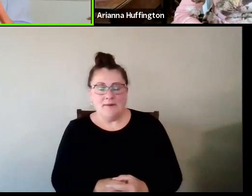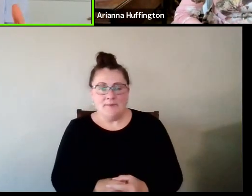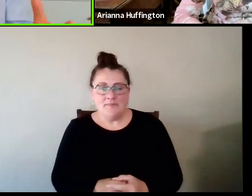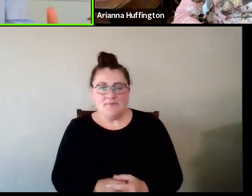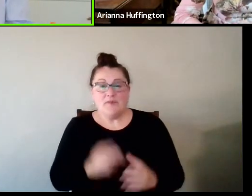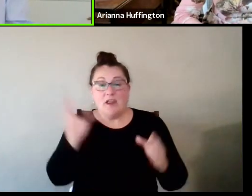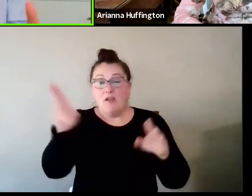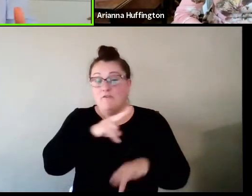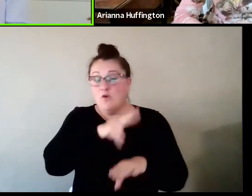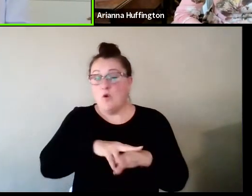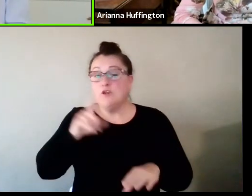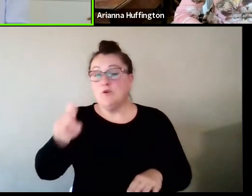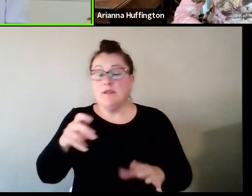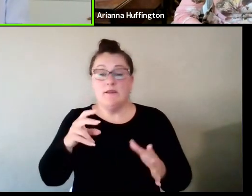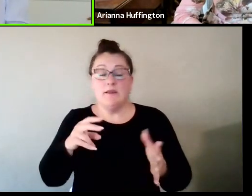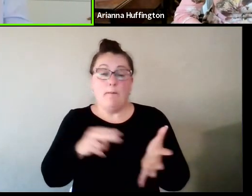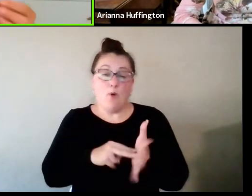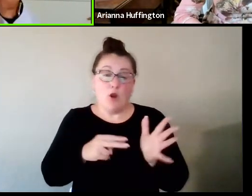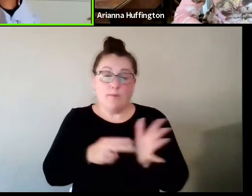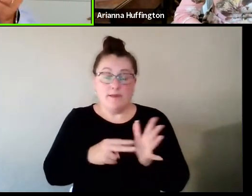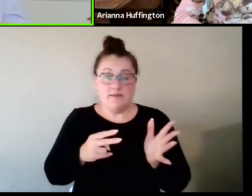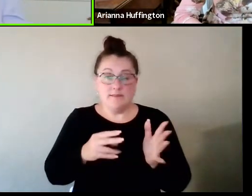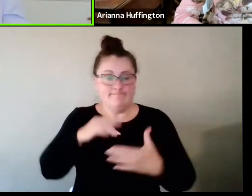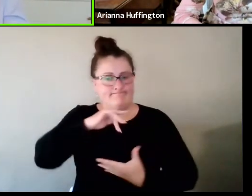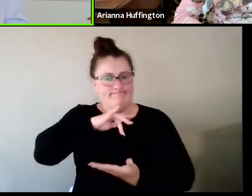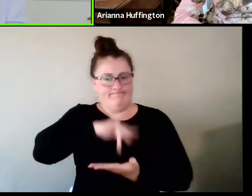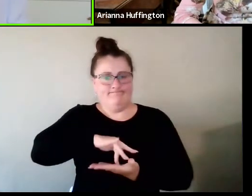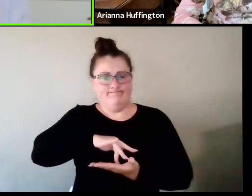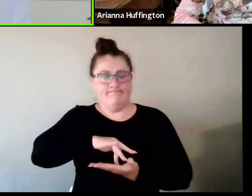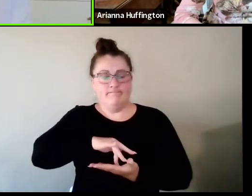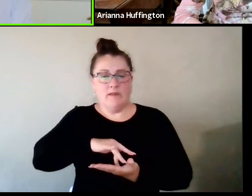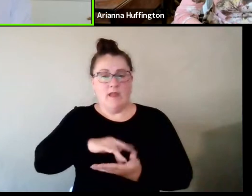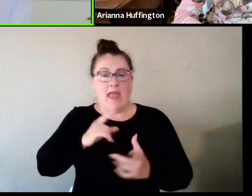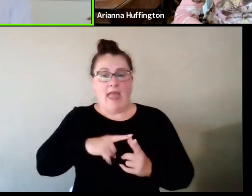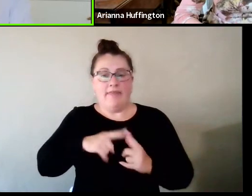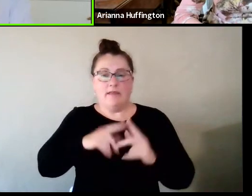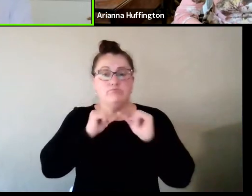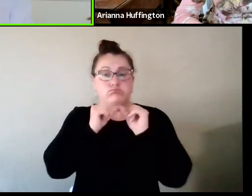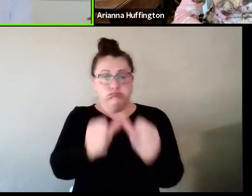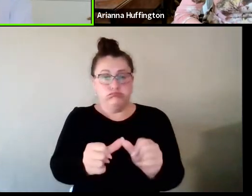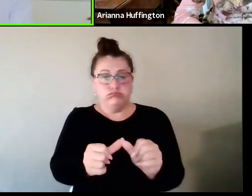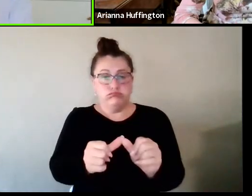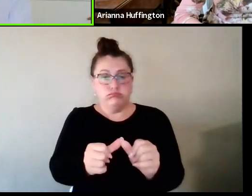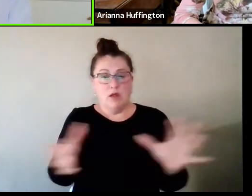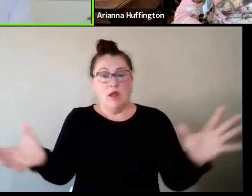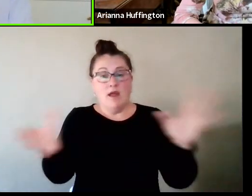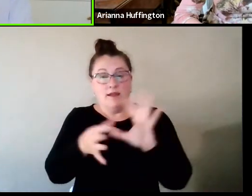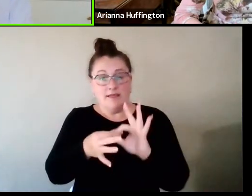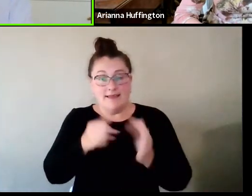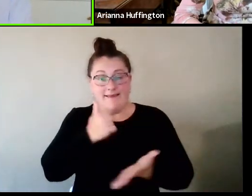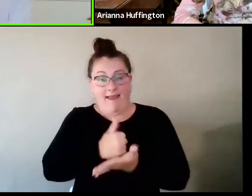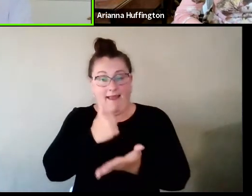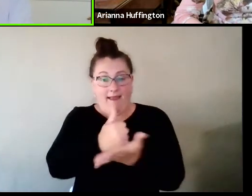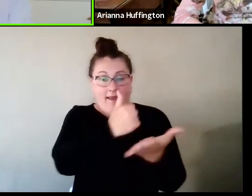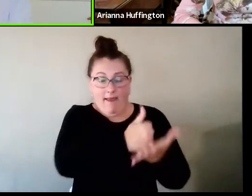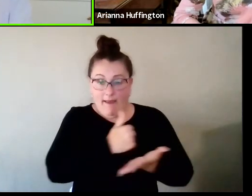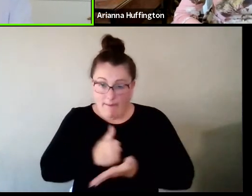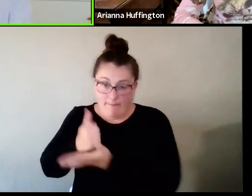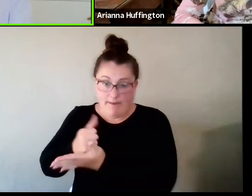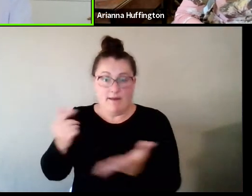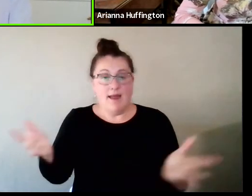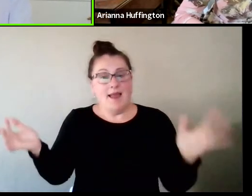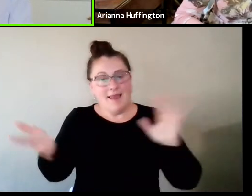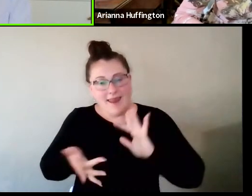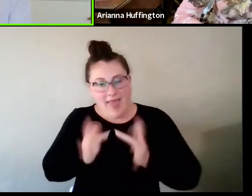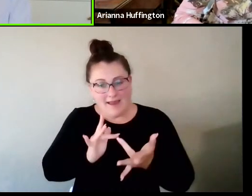course, you need to make the purpose the cornerstone of the strategy, but then you need to go all the way to connect, helping everybody connect, you know,